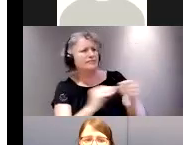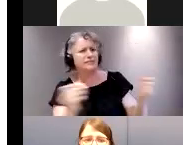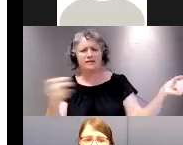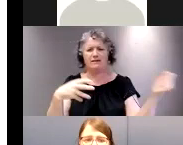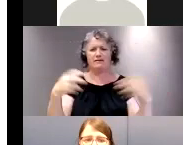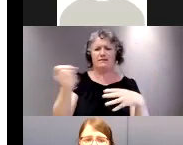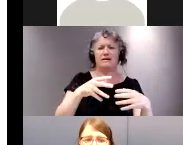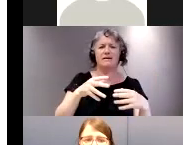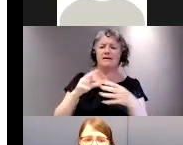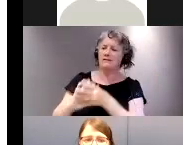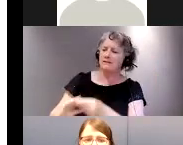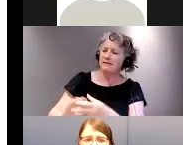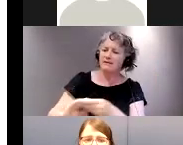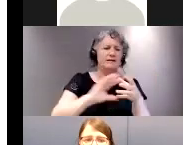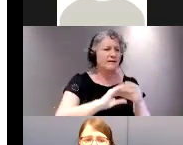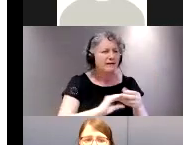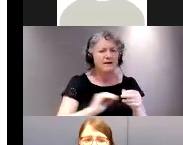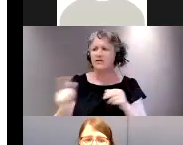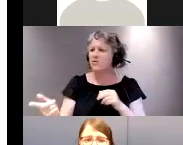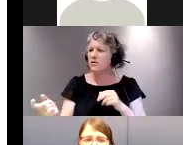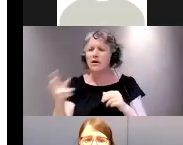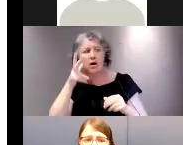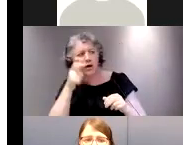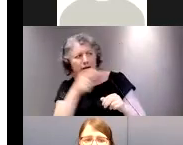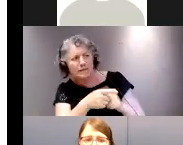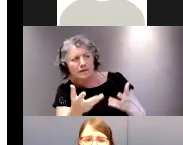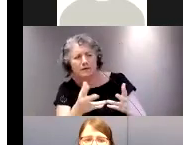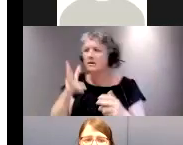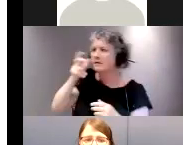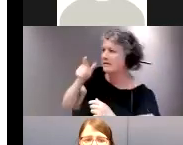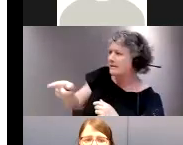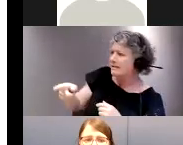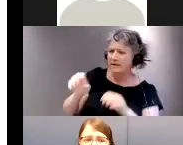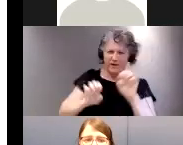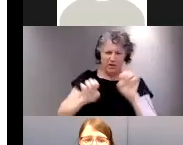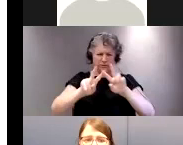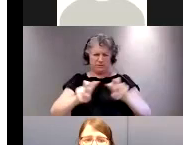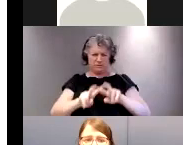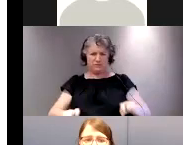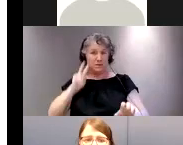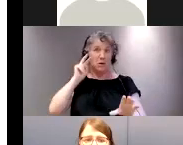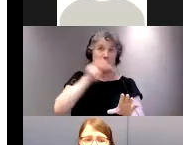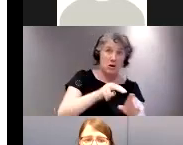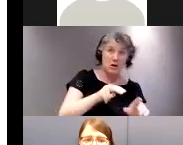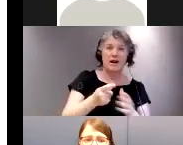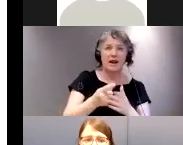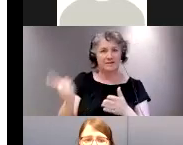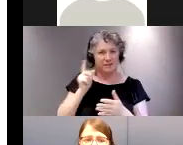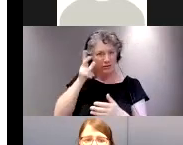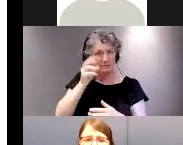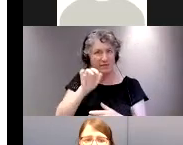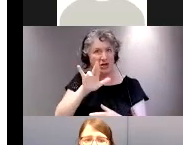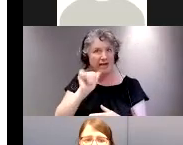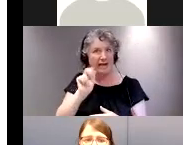and interest-based and storytelling and evaluative and insight, like you heard from Marianne last week. We use